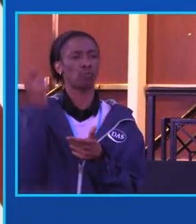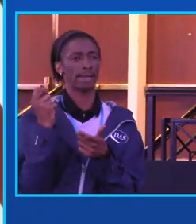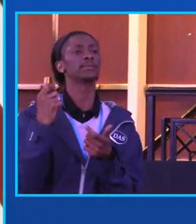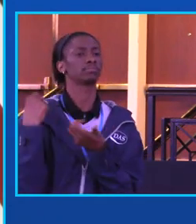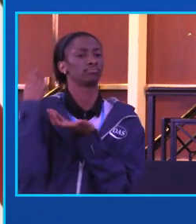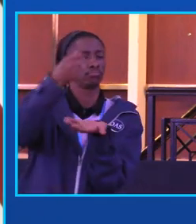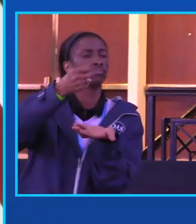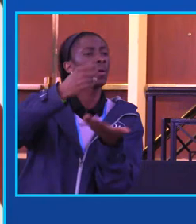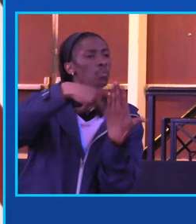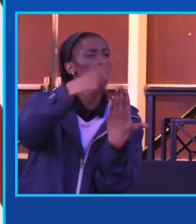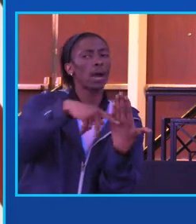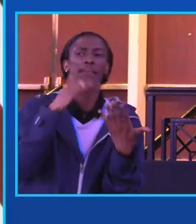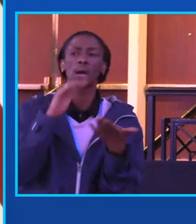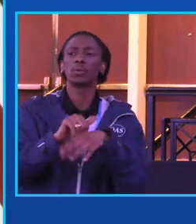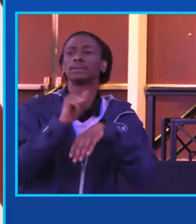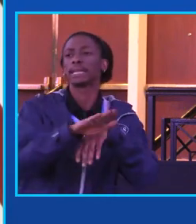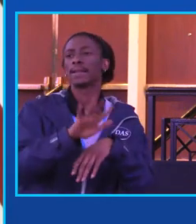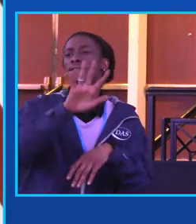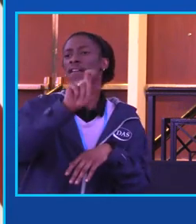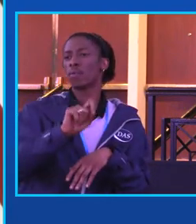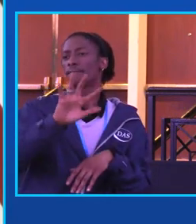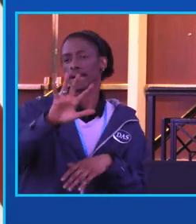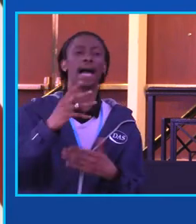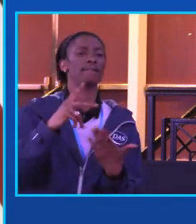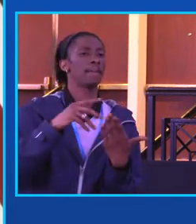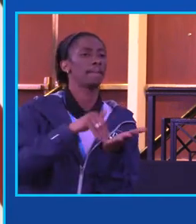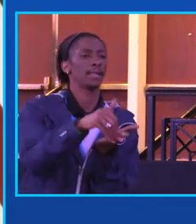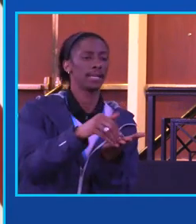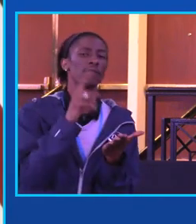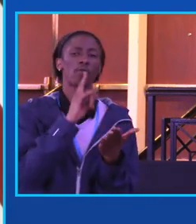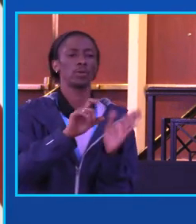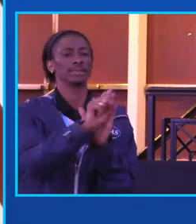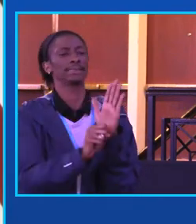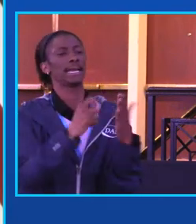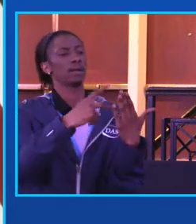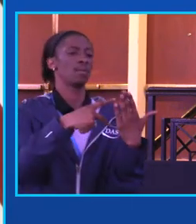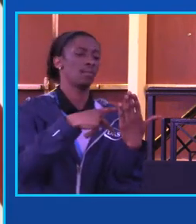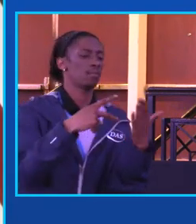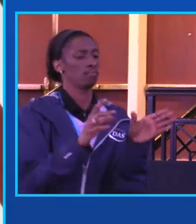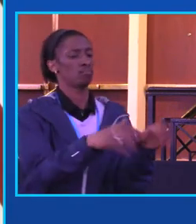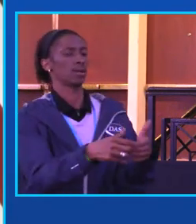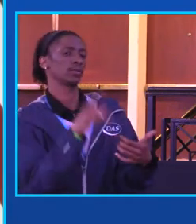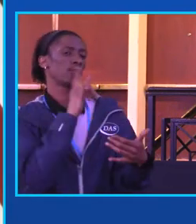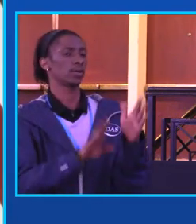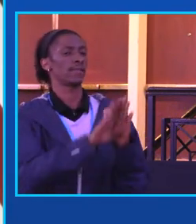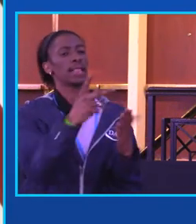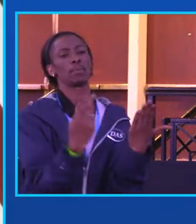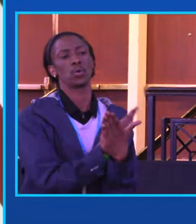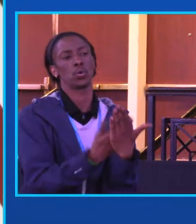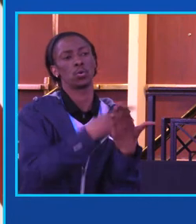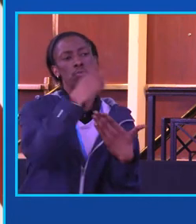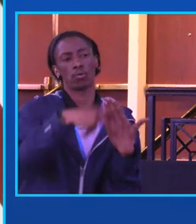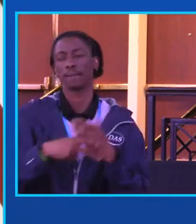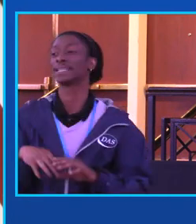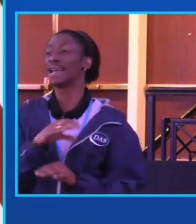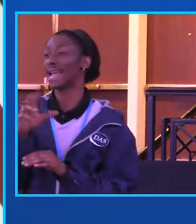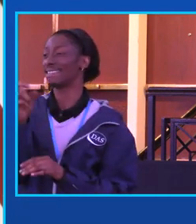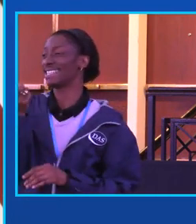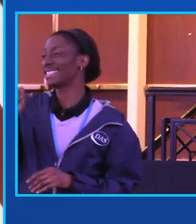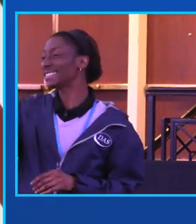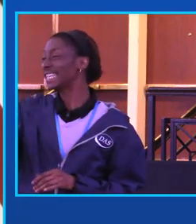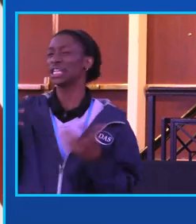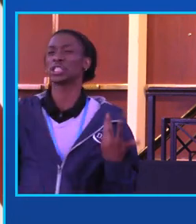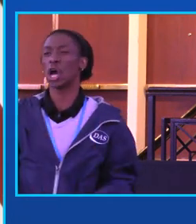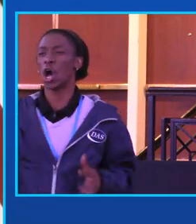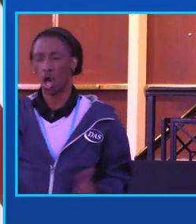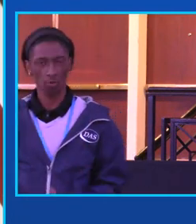will send $5.5 million to state parties to develop new programs and ideas. And the DNC has already began